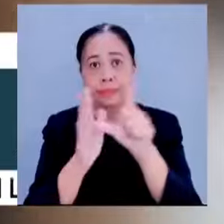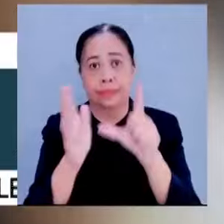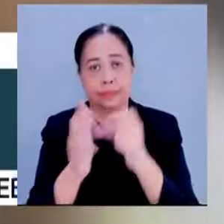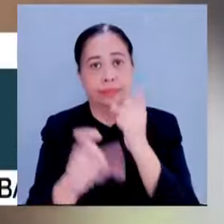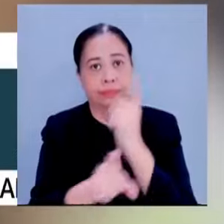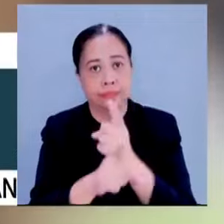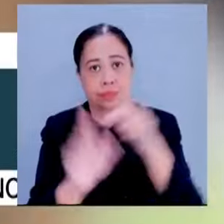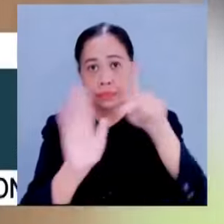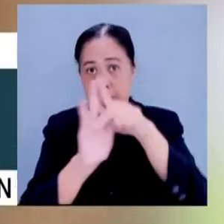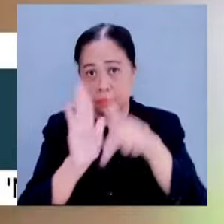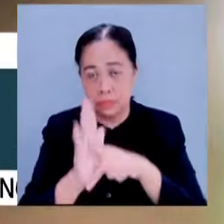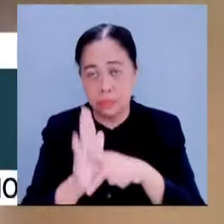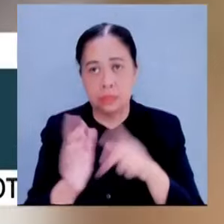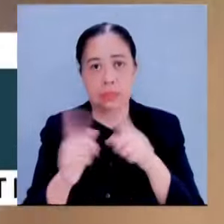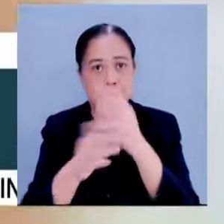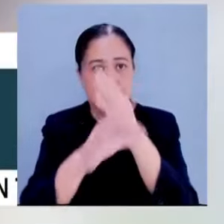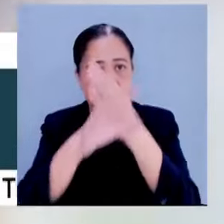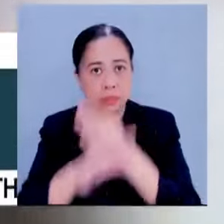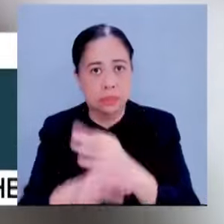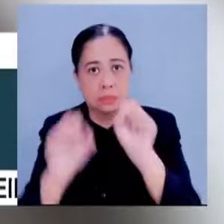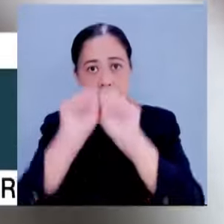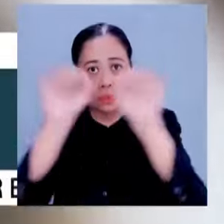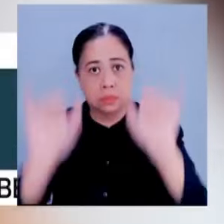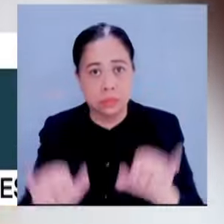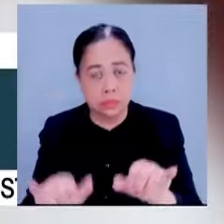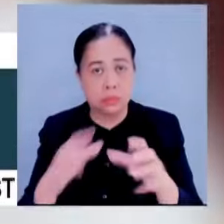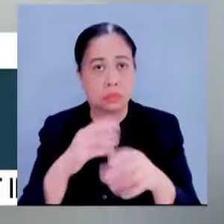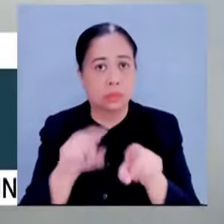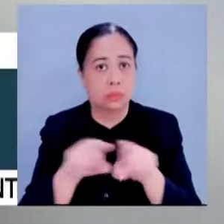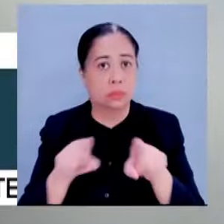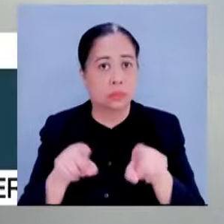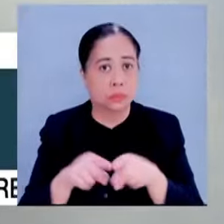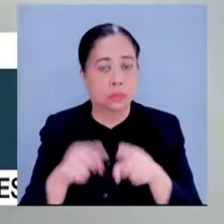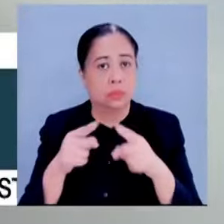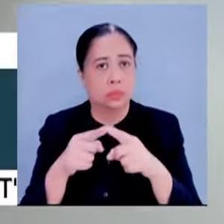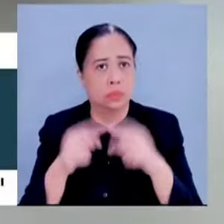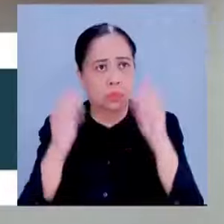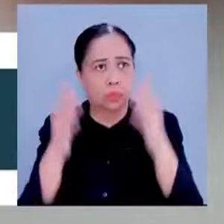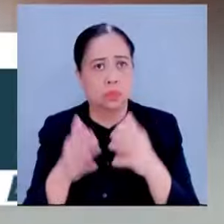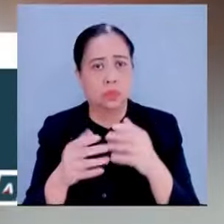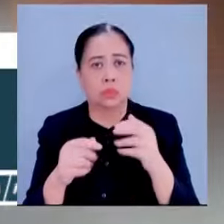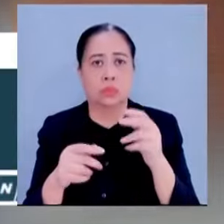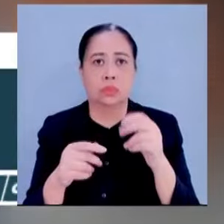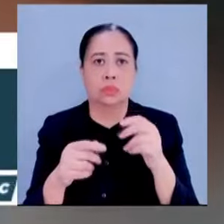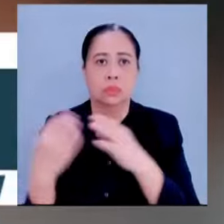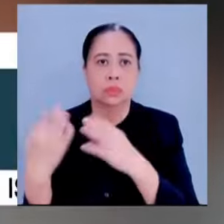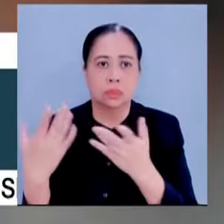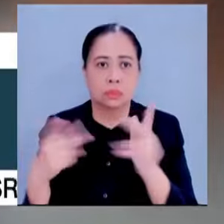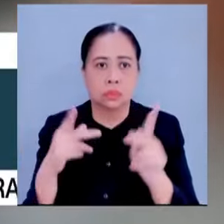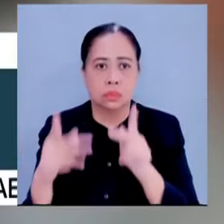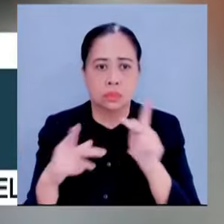right policies to fix the system and also to hold people